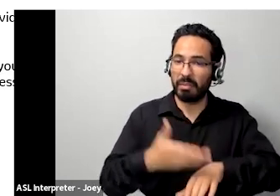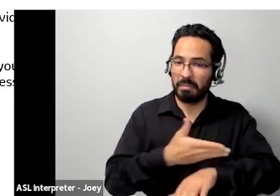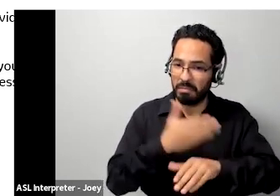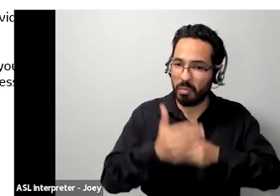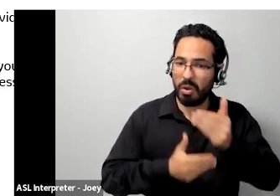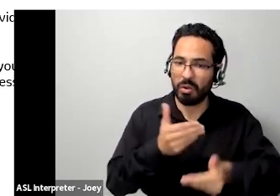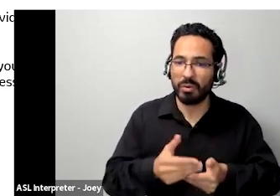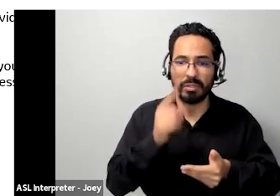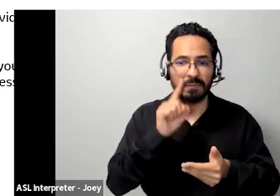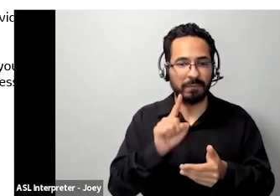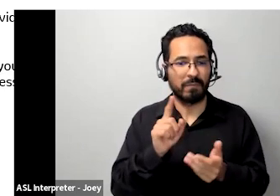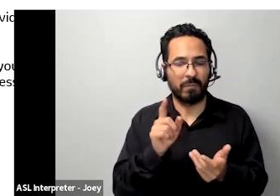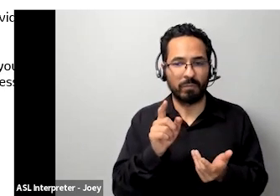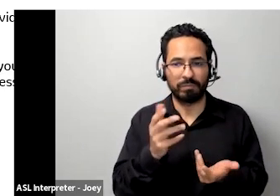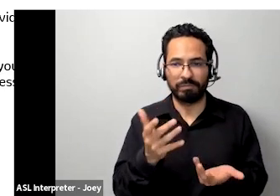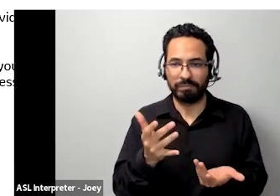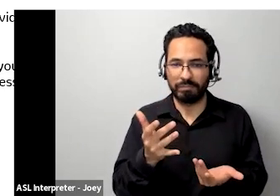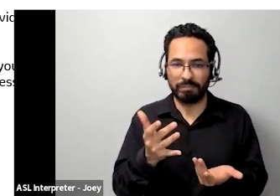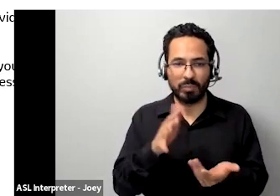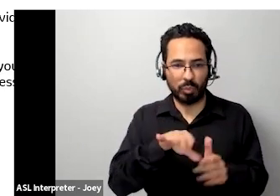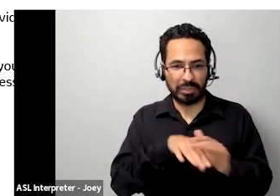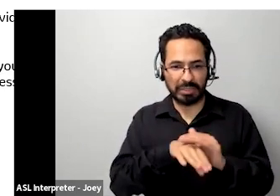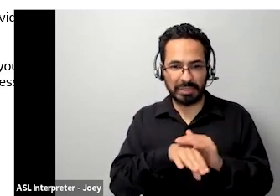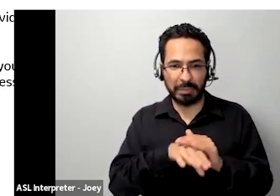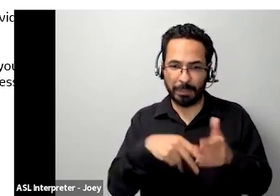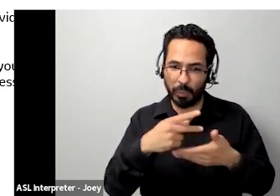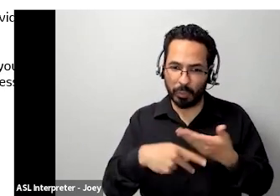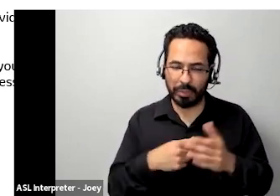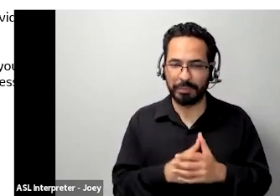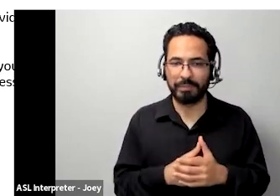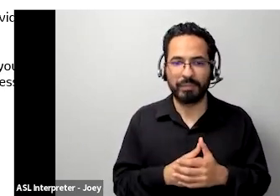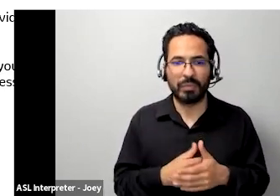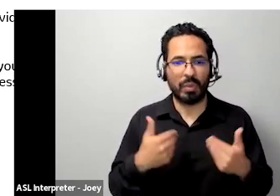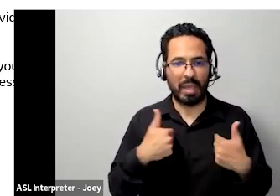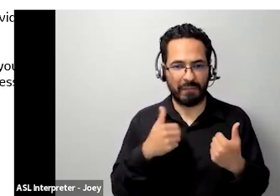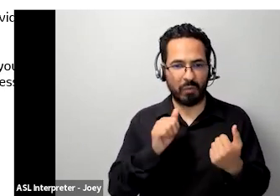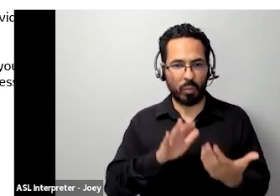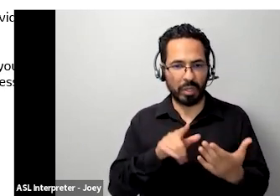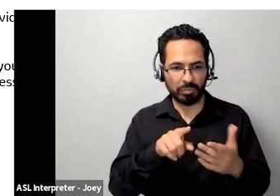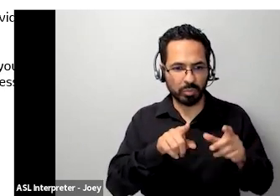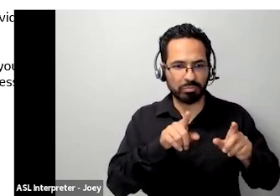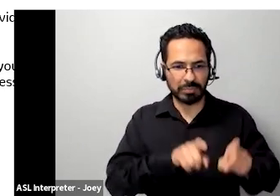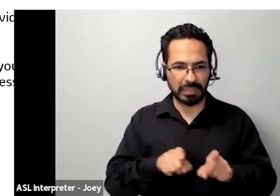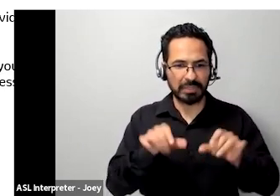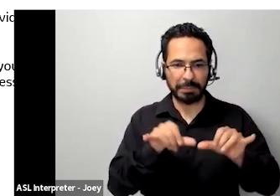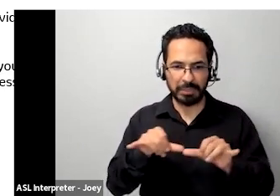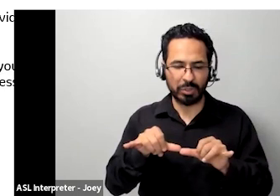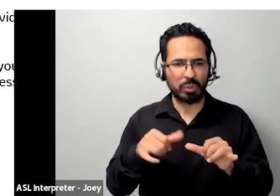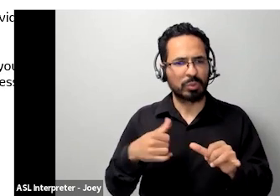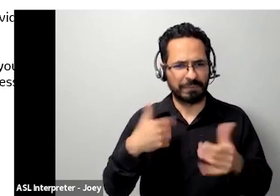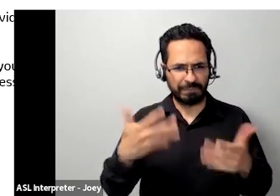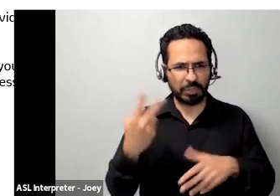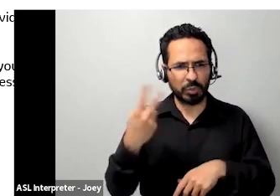making around your accessibility program. So have a way to measure. We've done this now 2 years in a